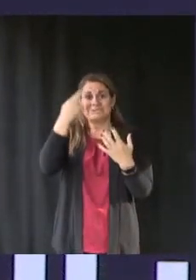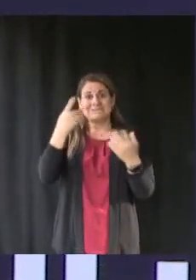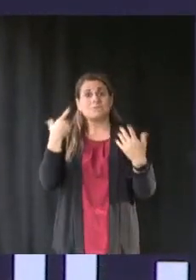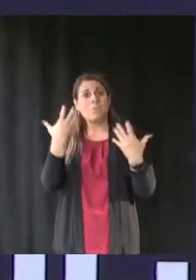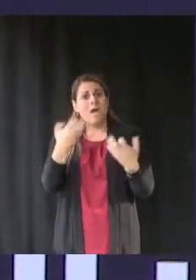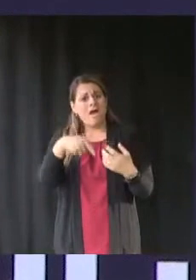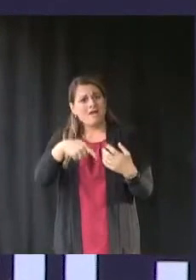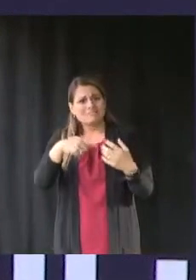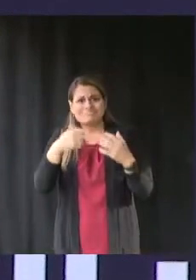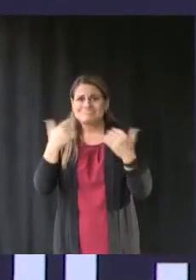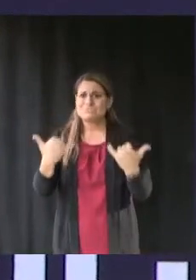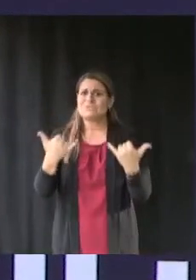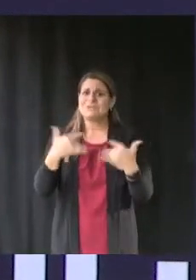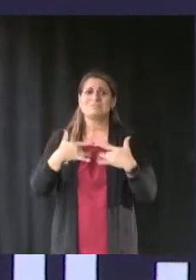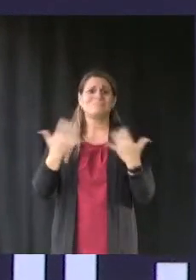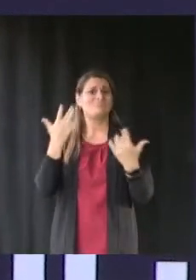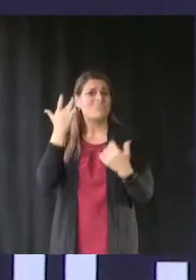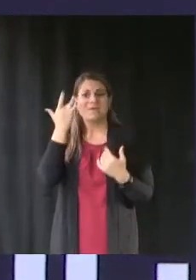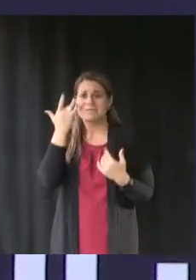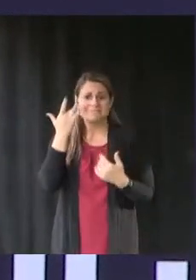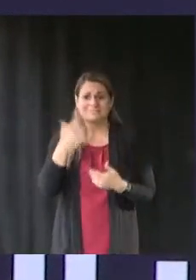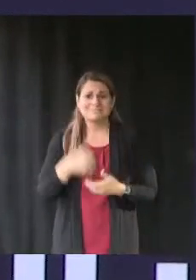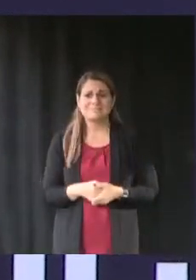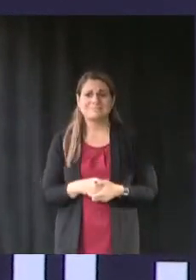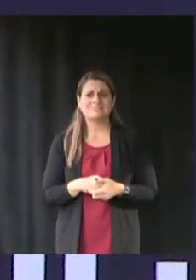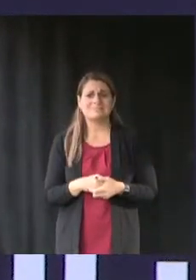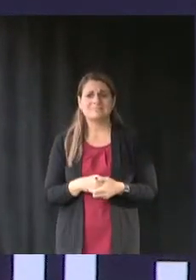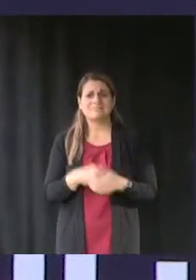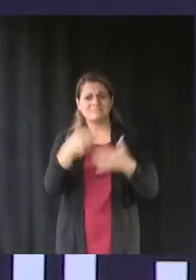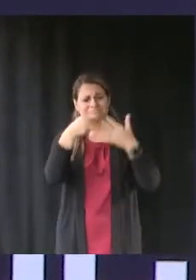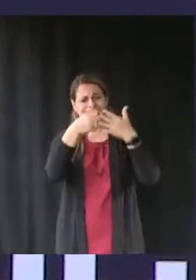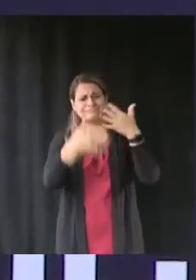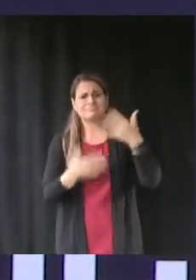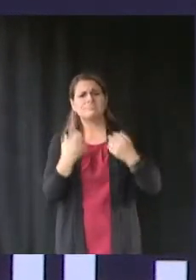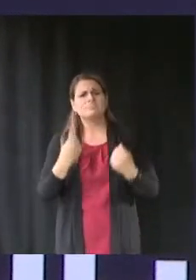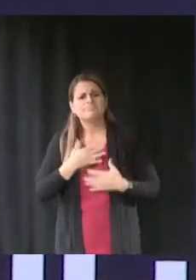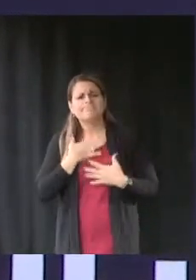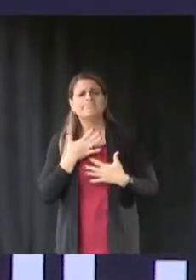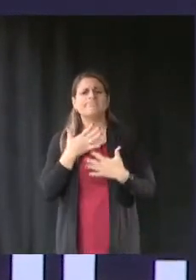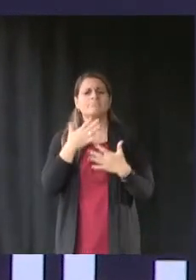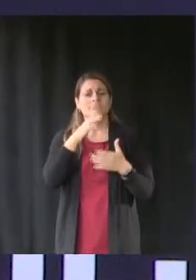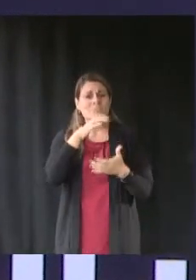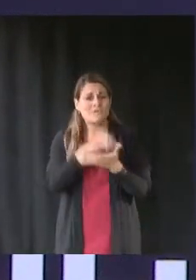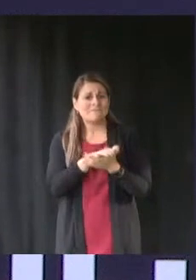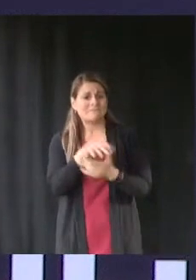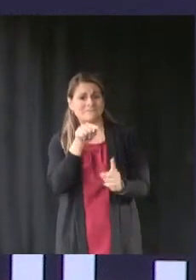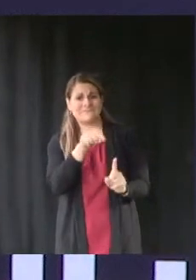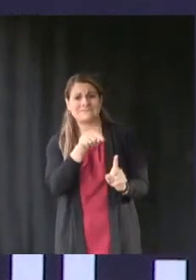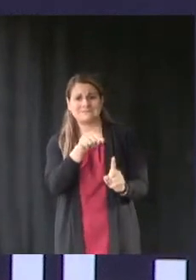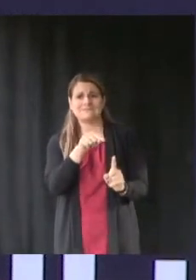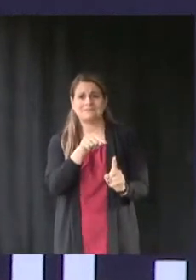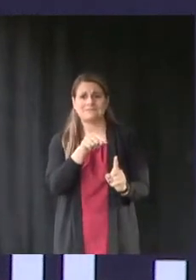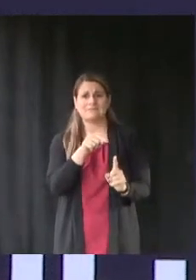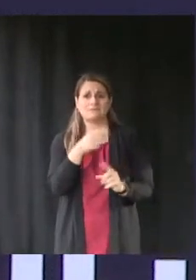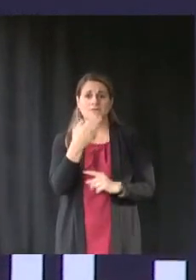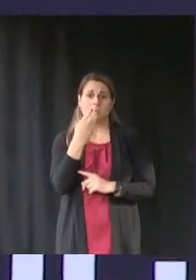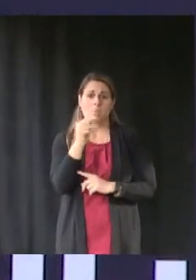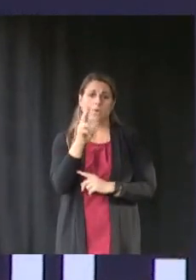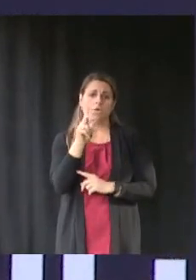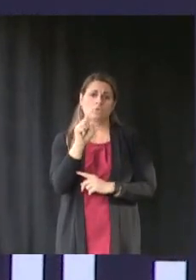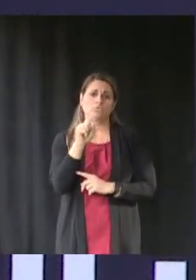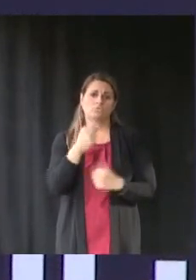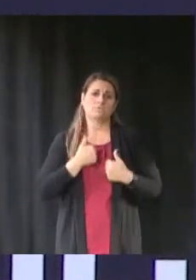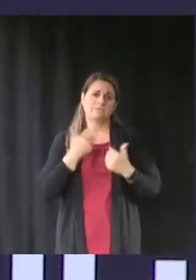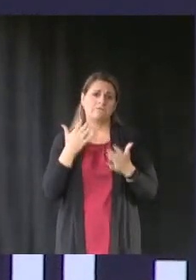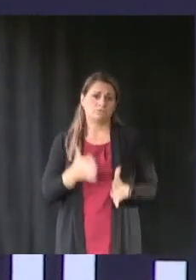Rabbi, you're an inspiration in so many ways. You and your lovely wife were survivors of that Holocaust, which was the genesis of my